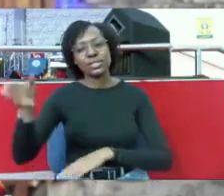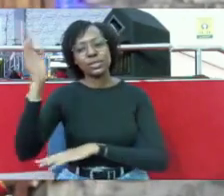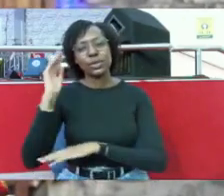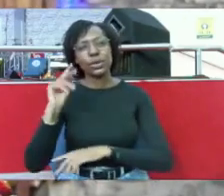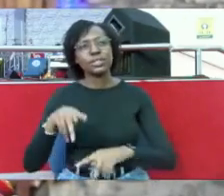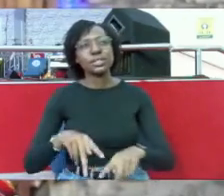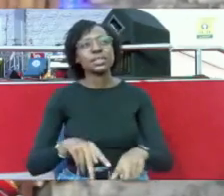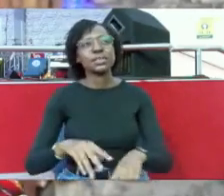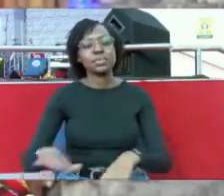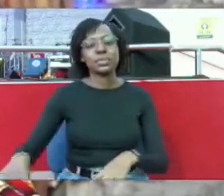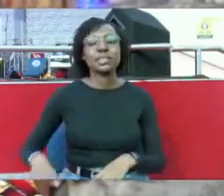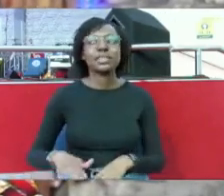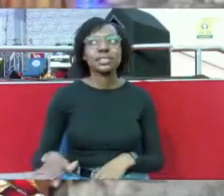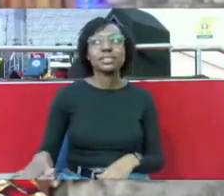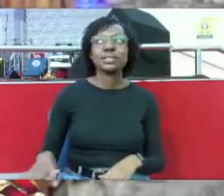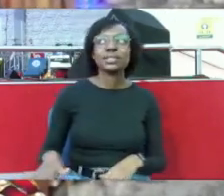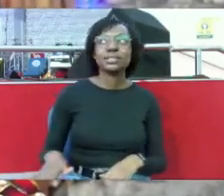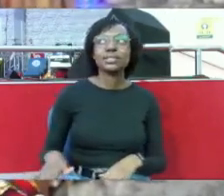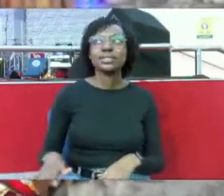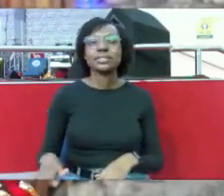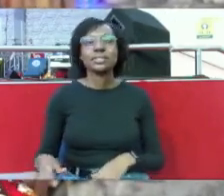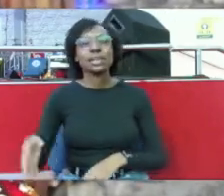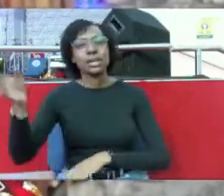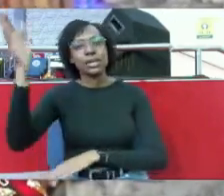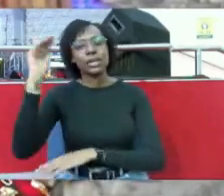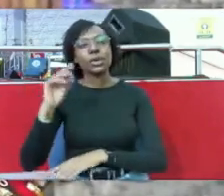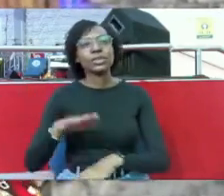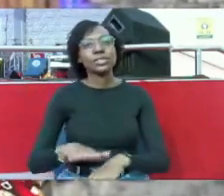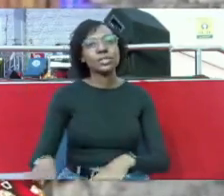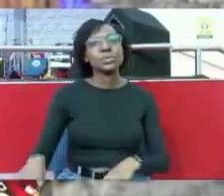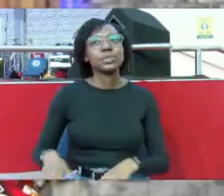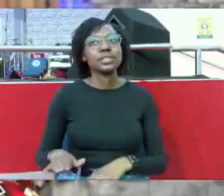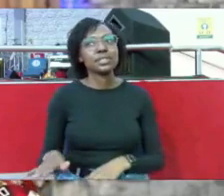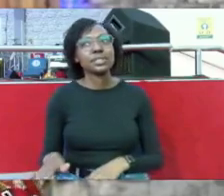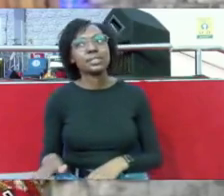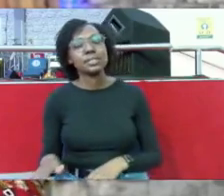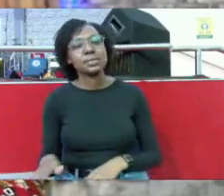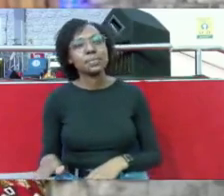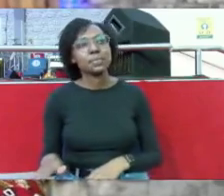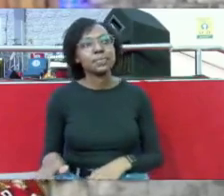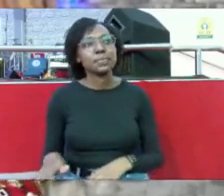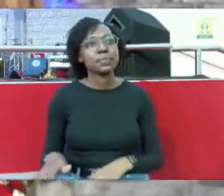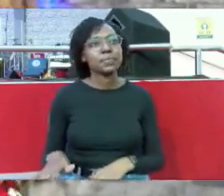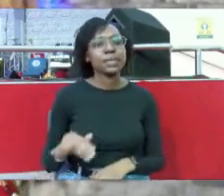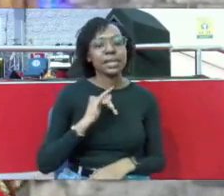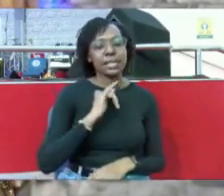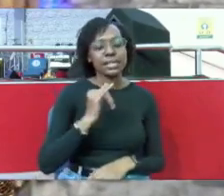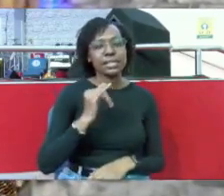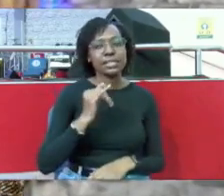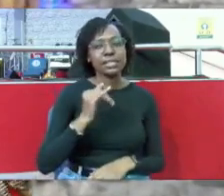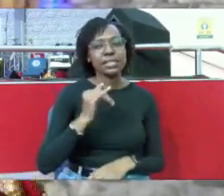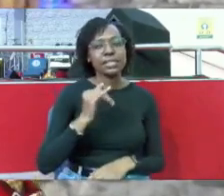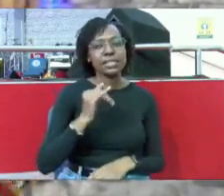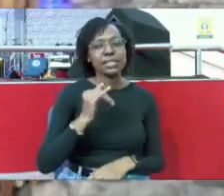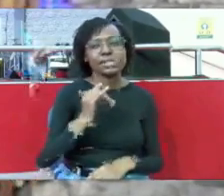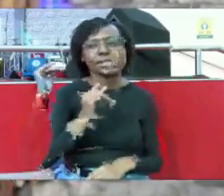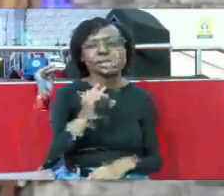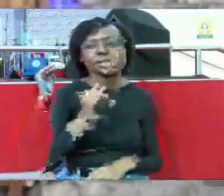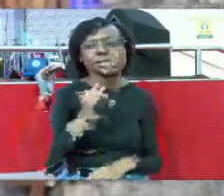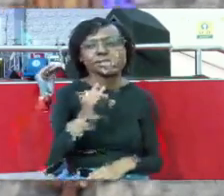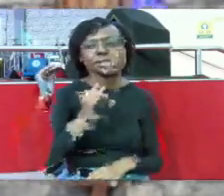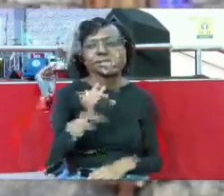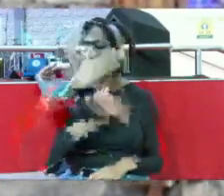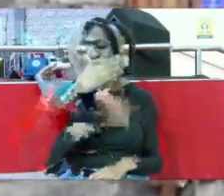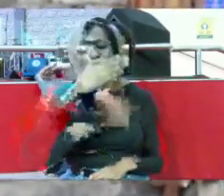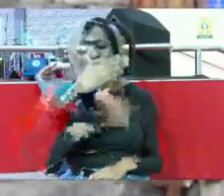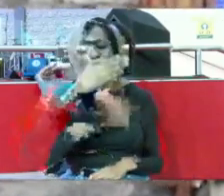pa uwepo wa Bwana ni kumaanisha nini? God's presence would be translated as God's face, implying a close